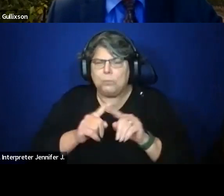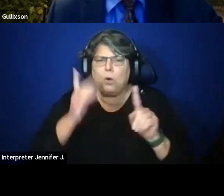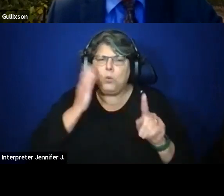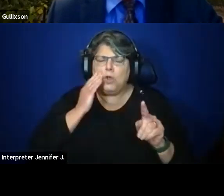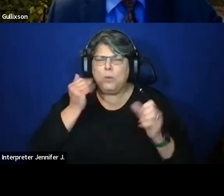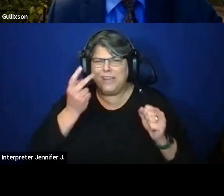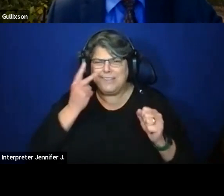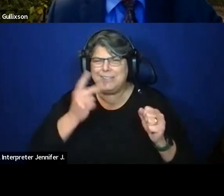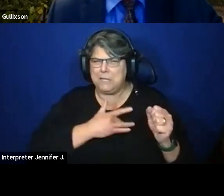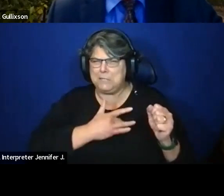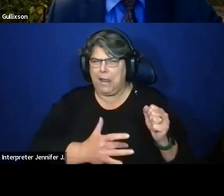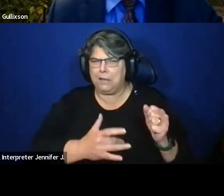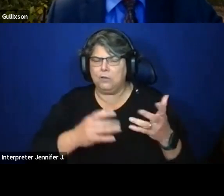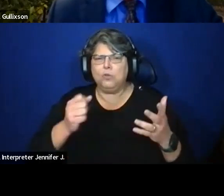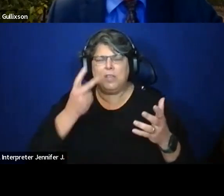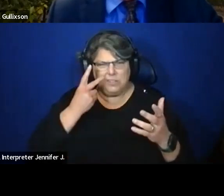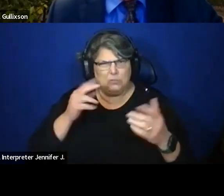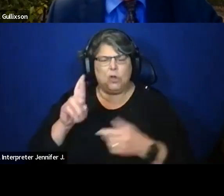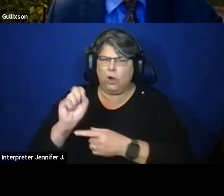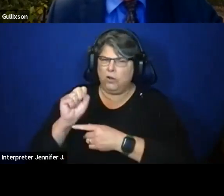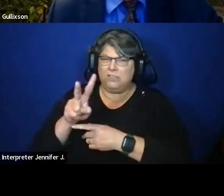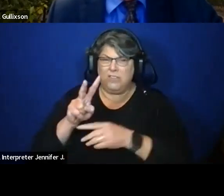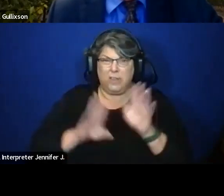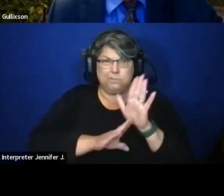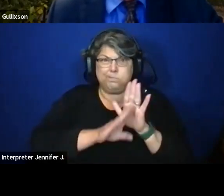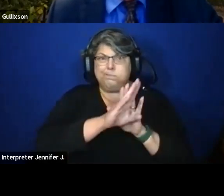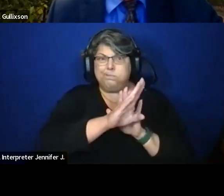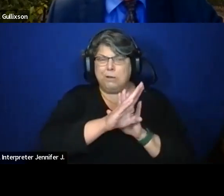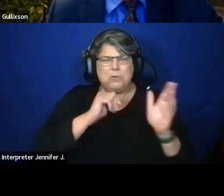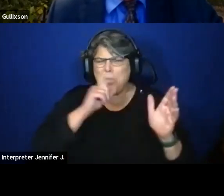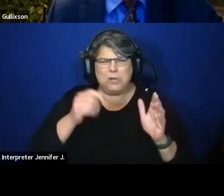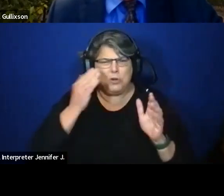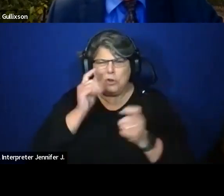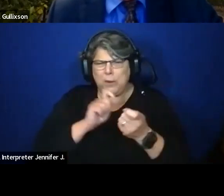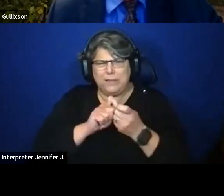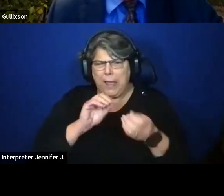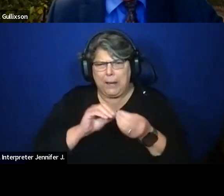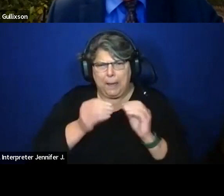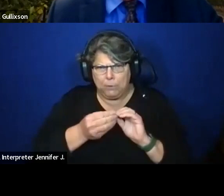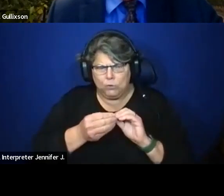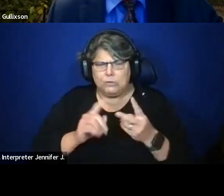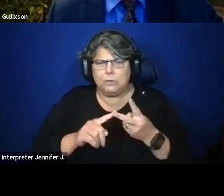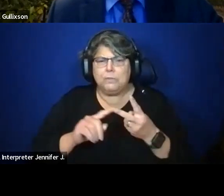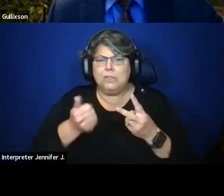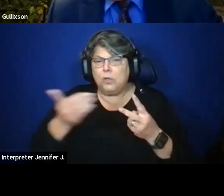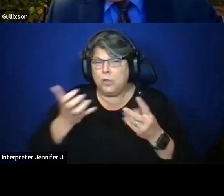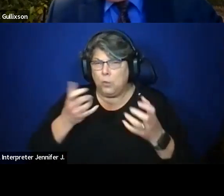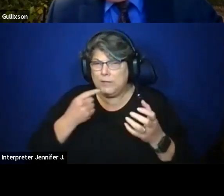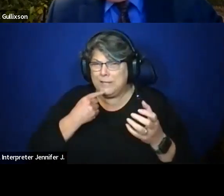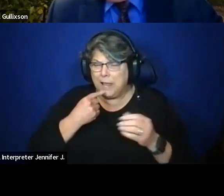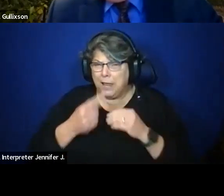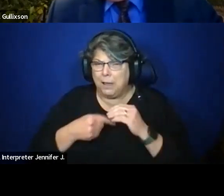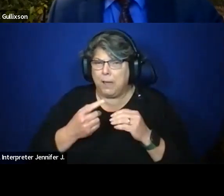there's a ton of RSV in the community. We don't need to know the actual numbers. The other thing that I would like to say just about